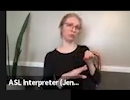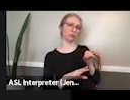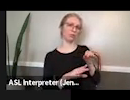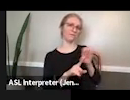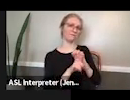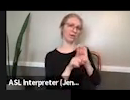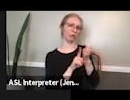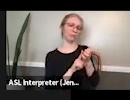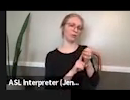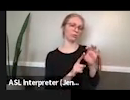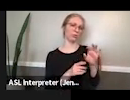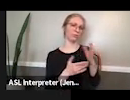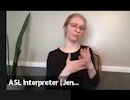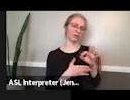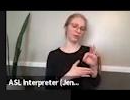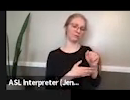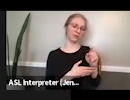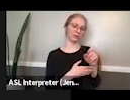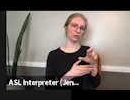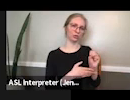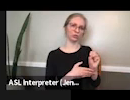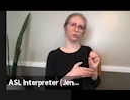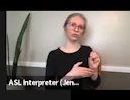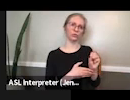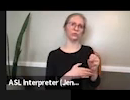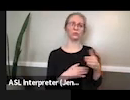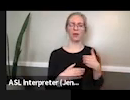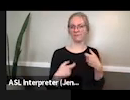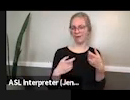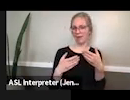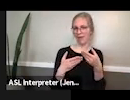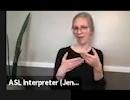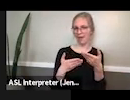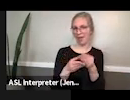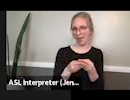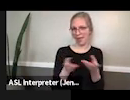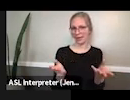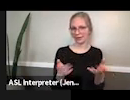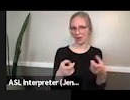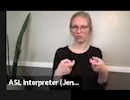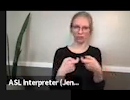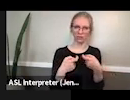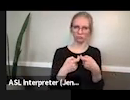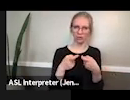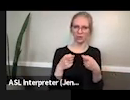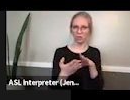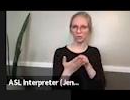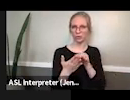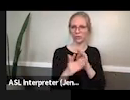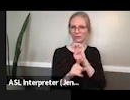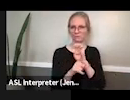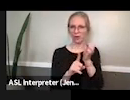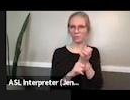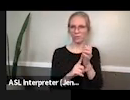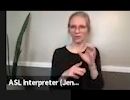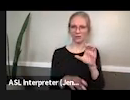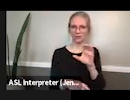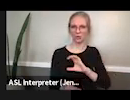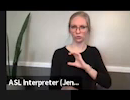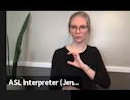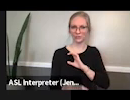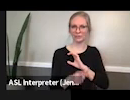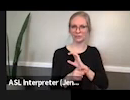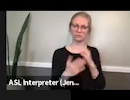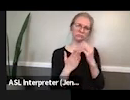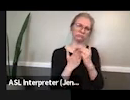a handout. It's an electronic document called Learning Environment Characteristics. It's a listing of different variables